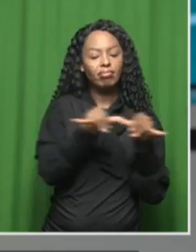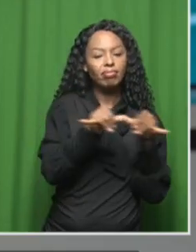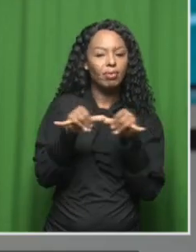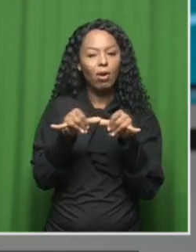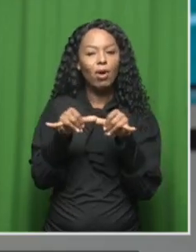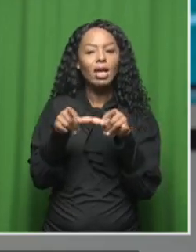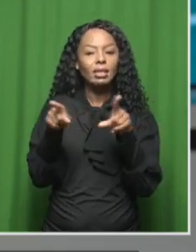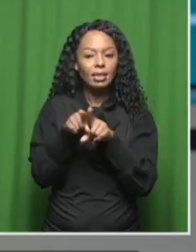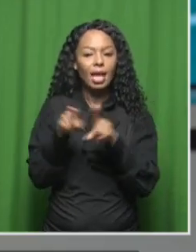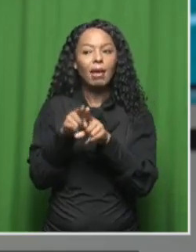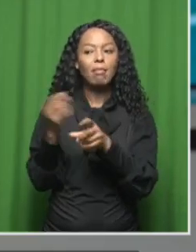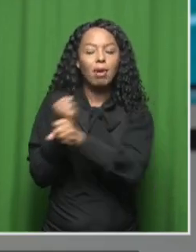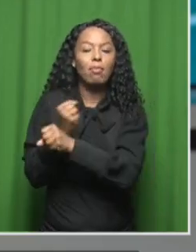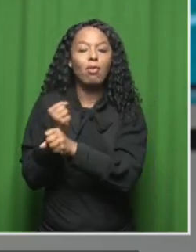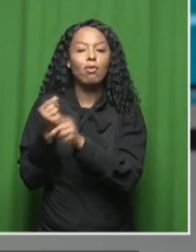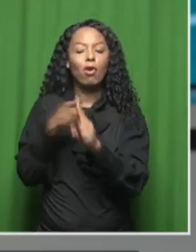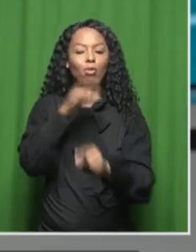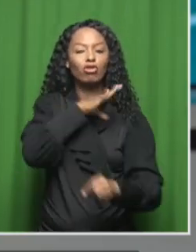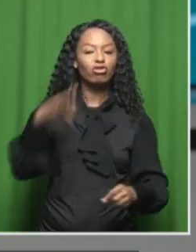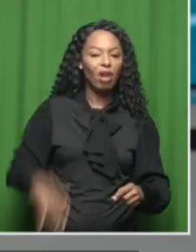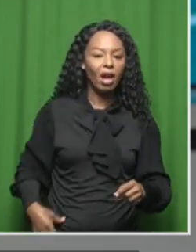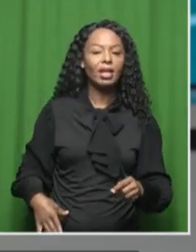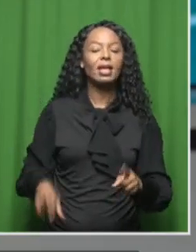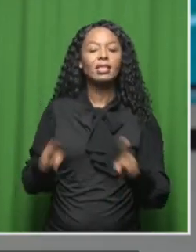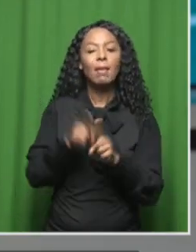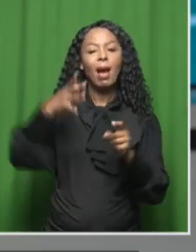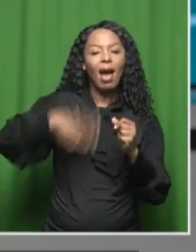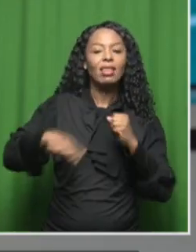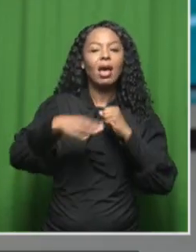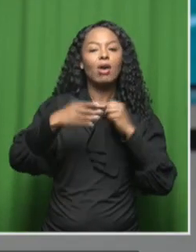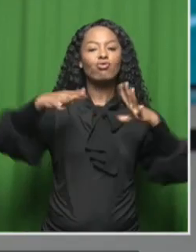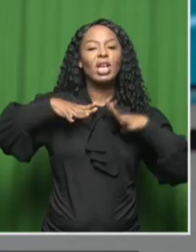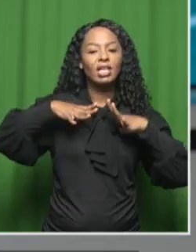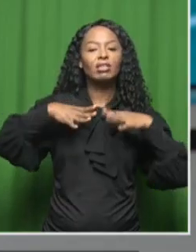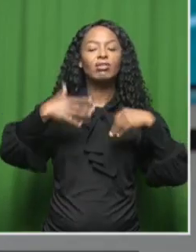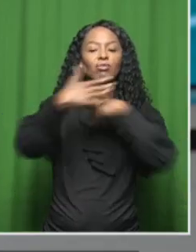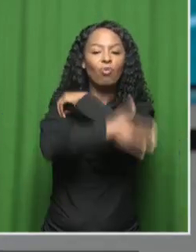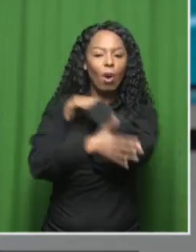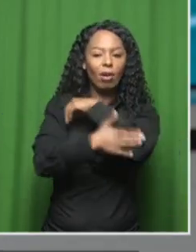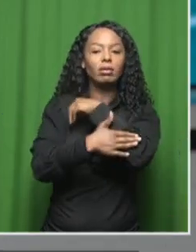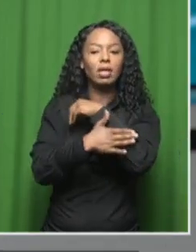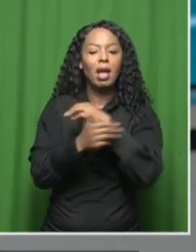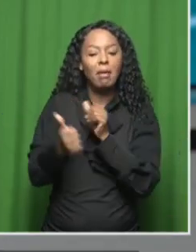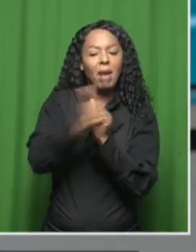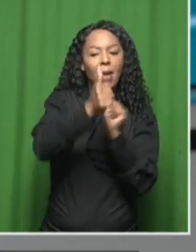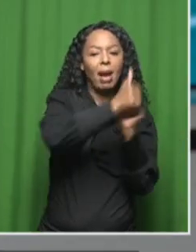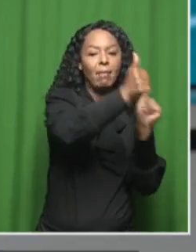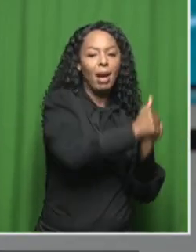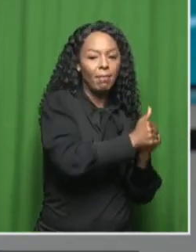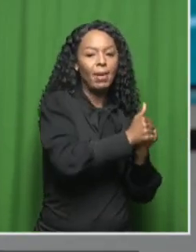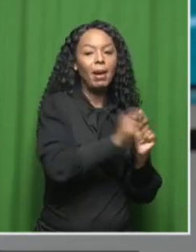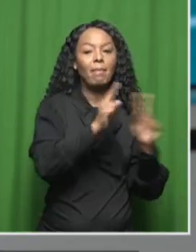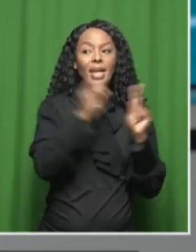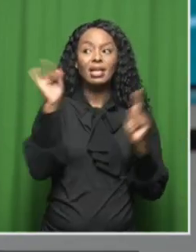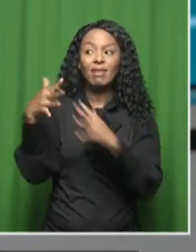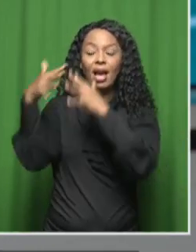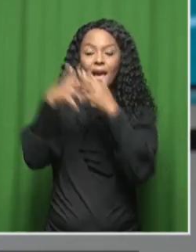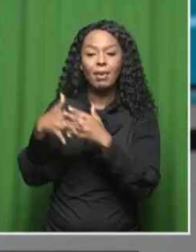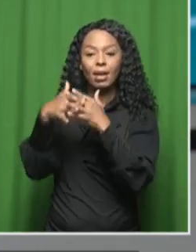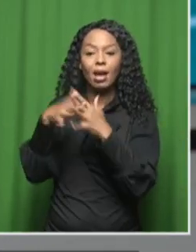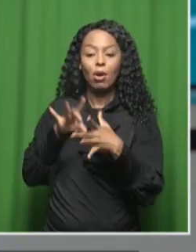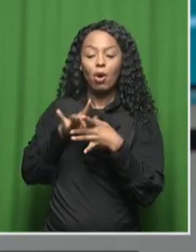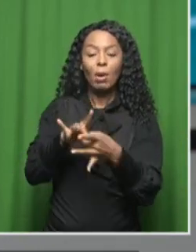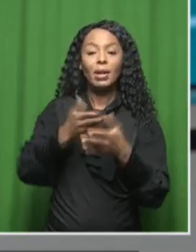from China and also from the very rich Persian Gulf states. But without the United States making that